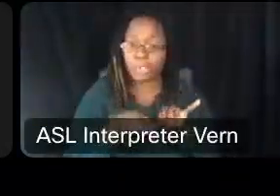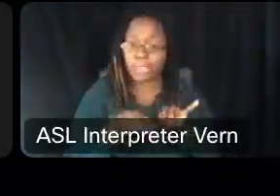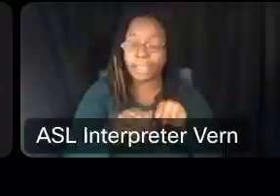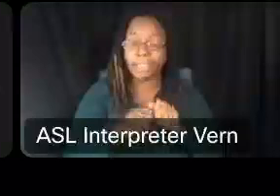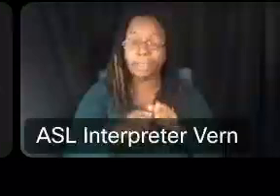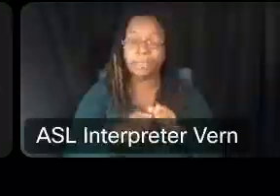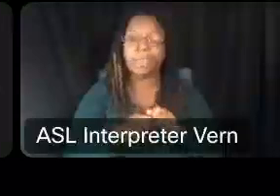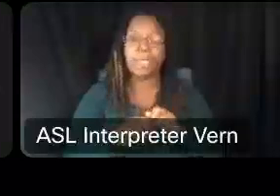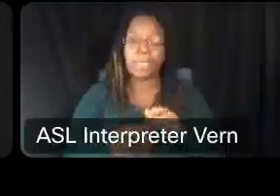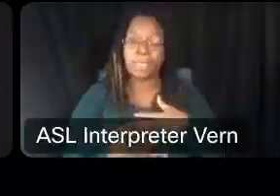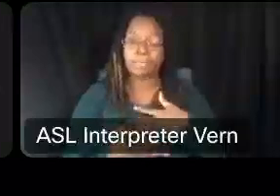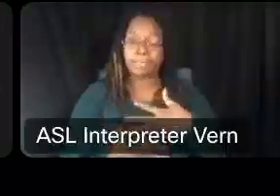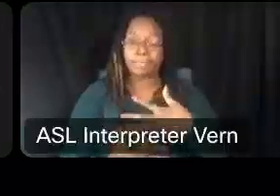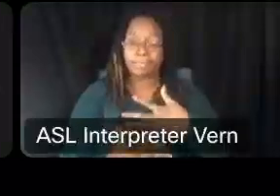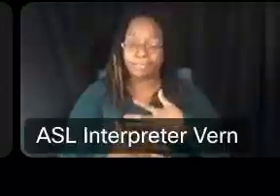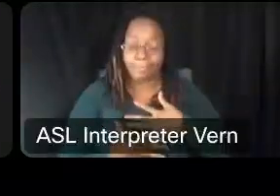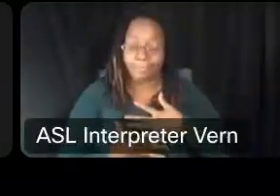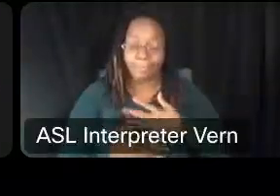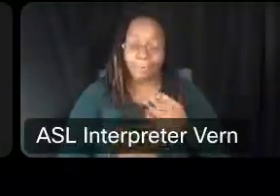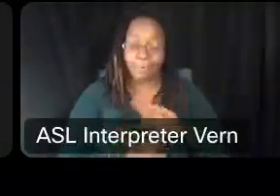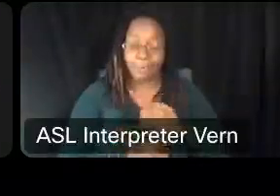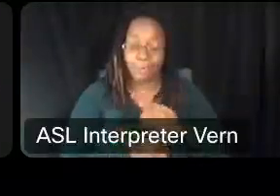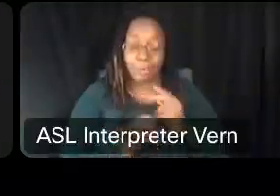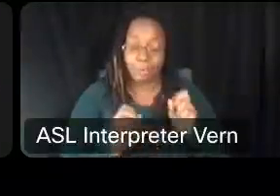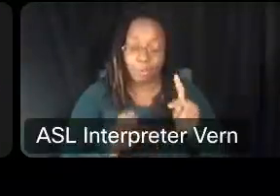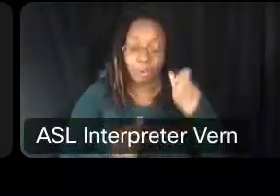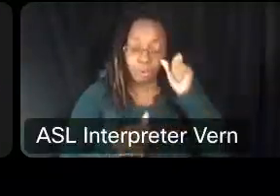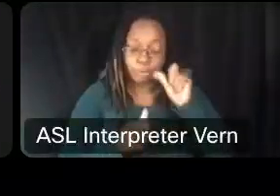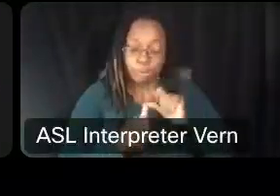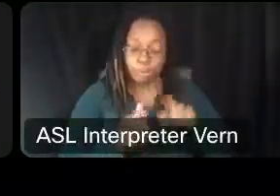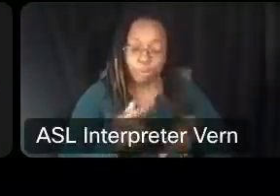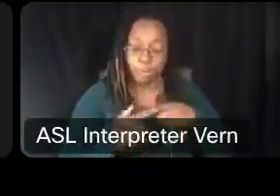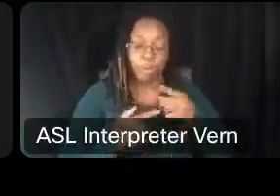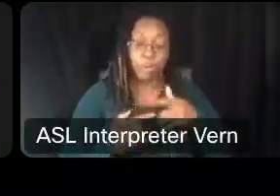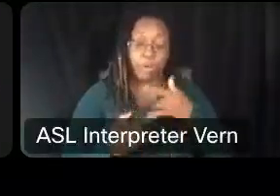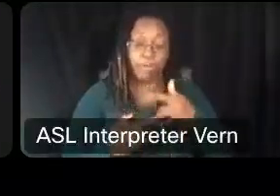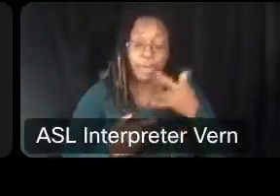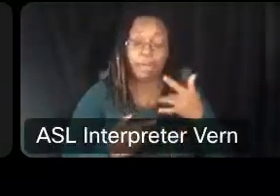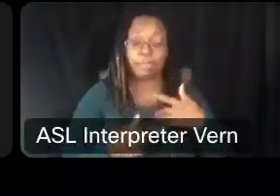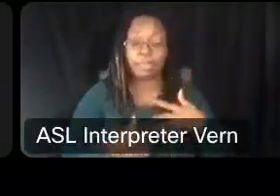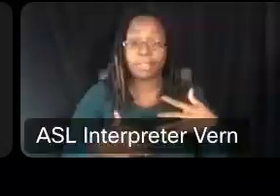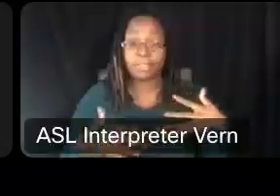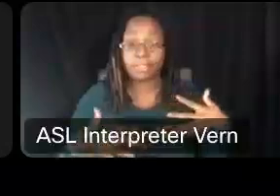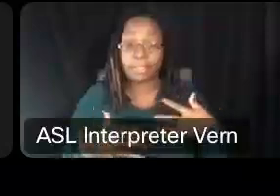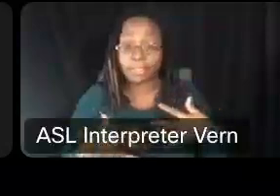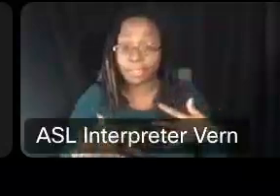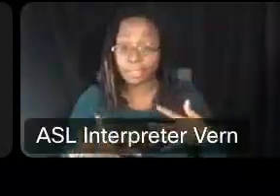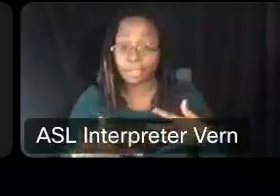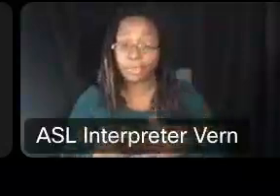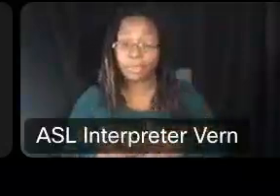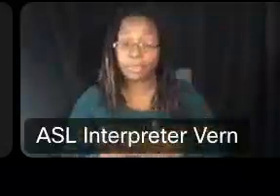remember a time when you felt scared, lonely, or overwhelmed.